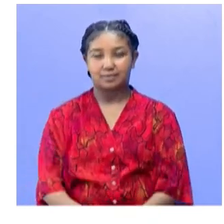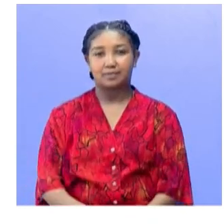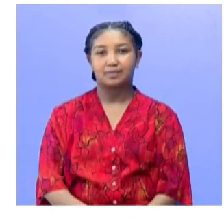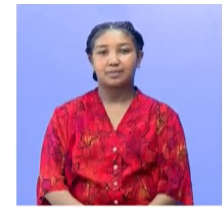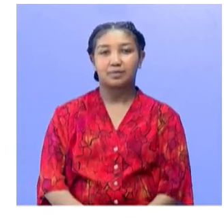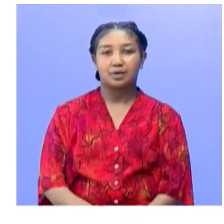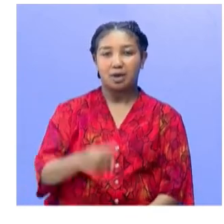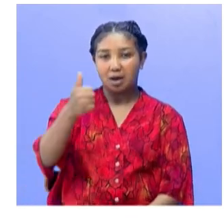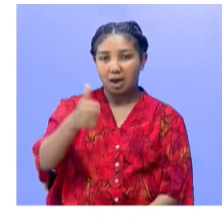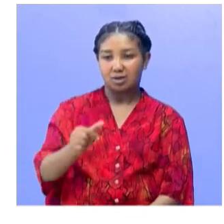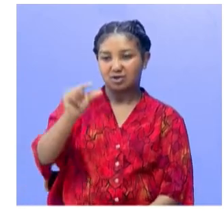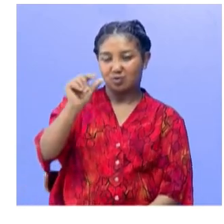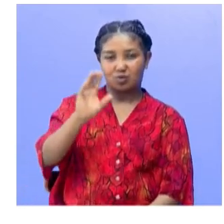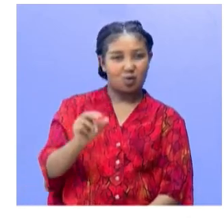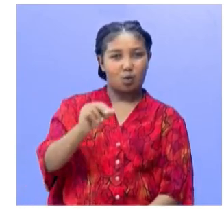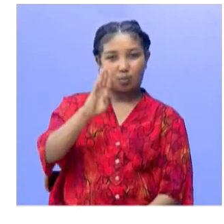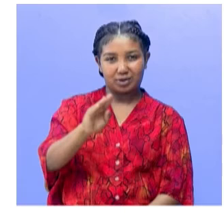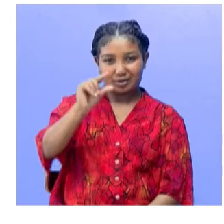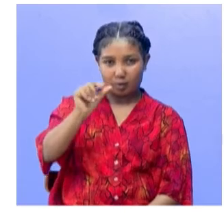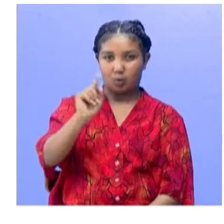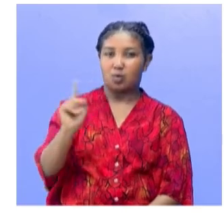when we write